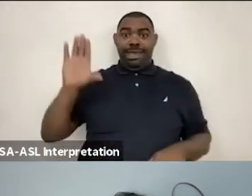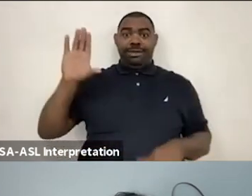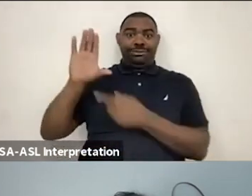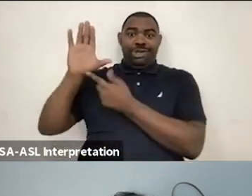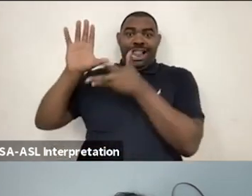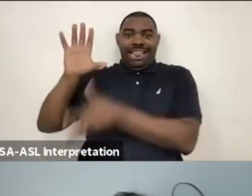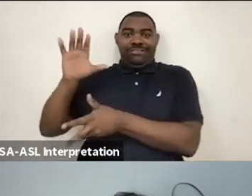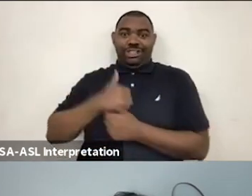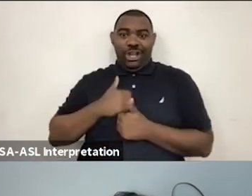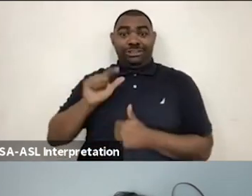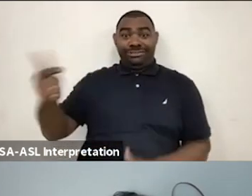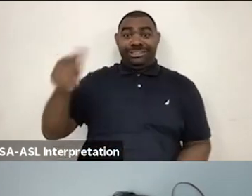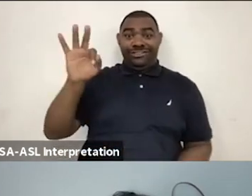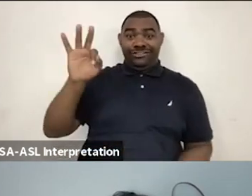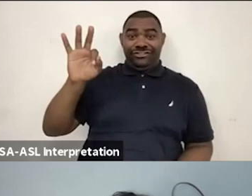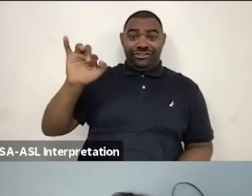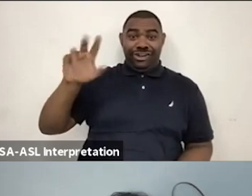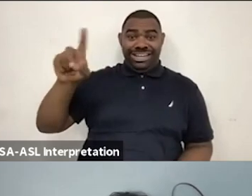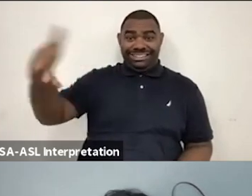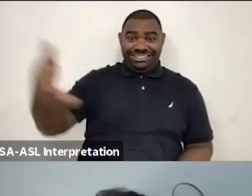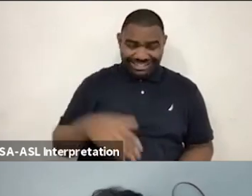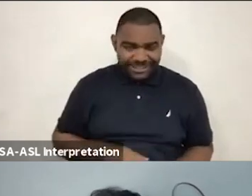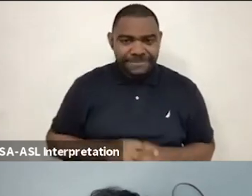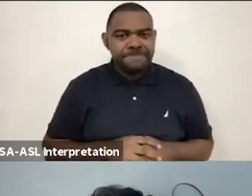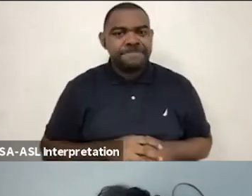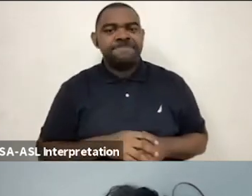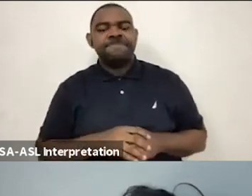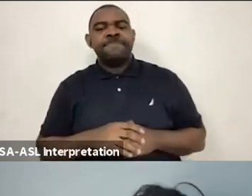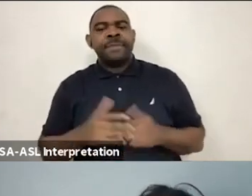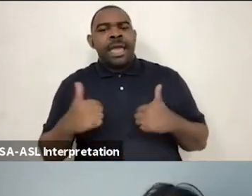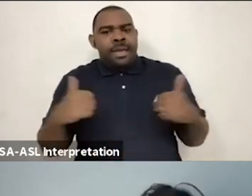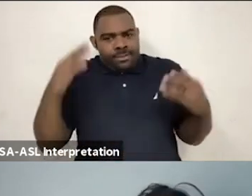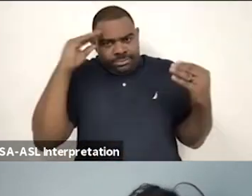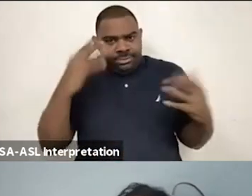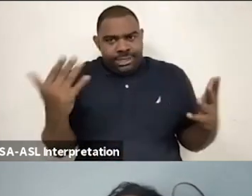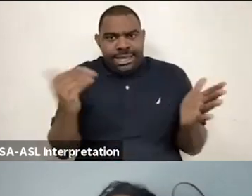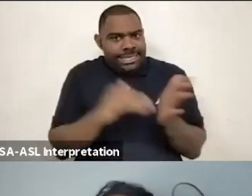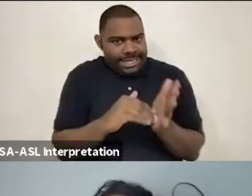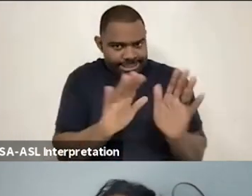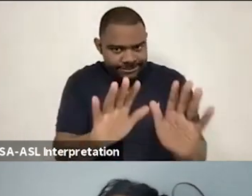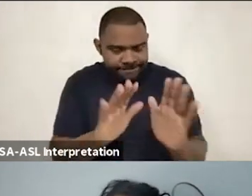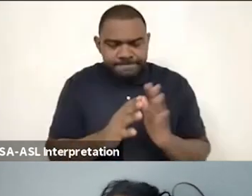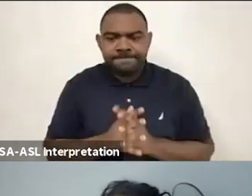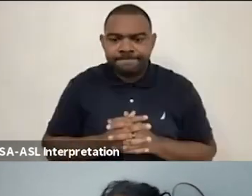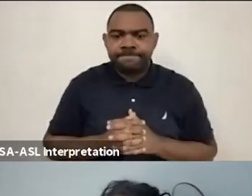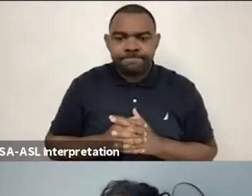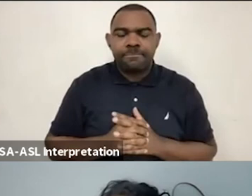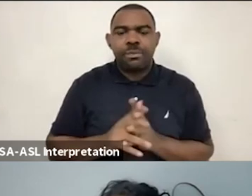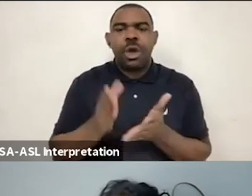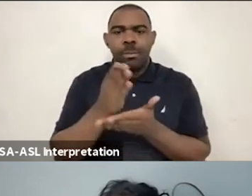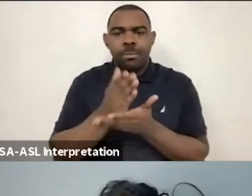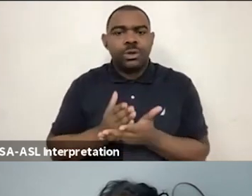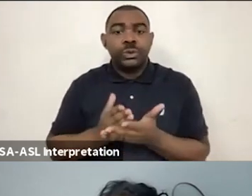Oh, your hand is still up. Sorry, Fred, you go for it. I was just going to say that, again, a part